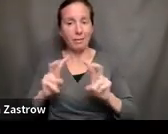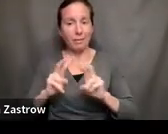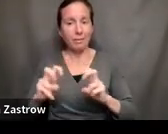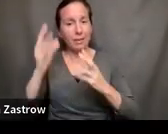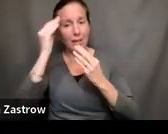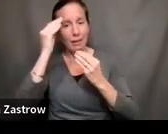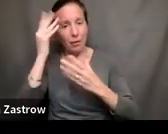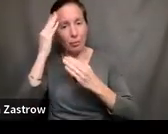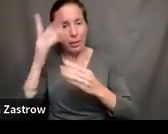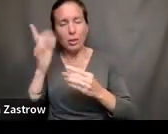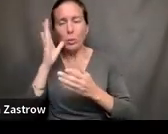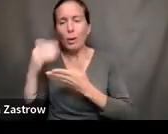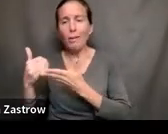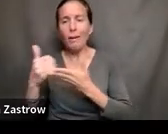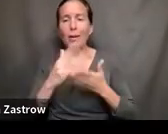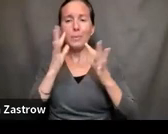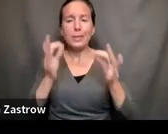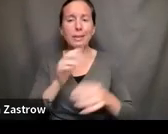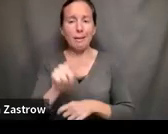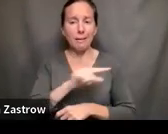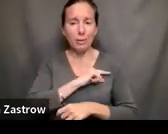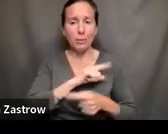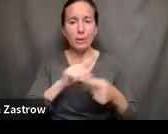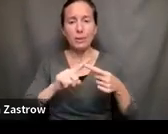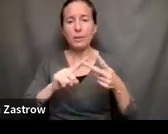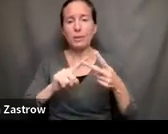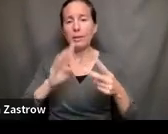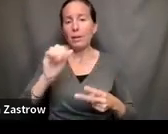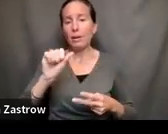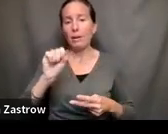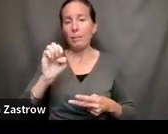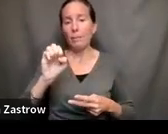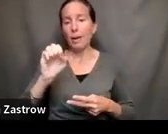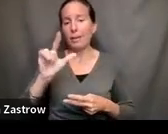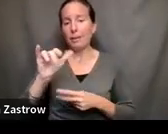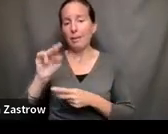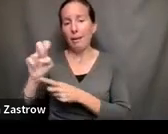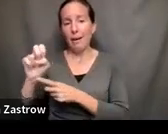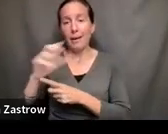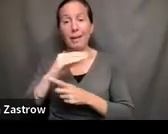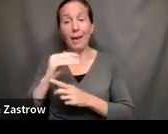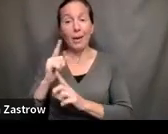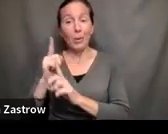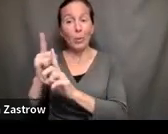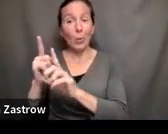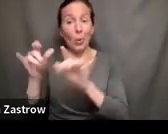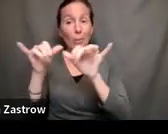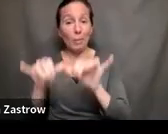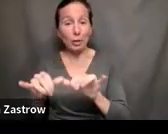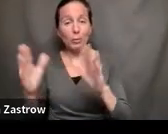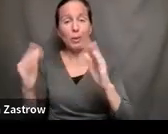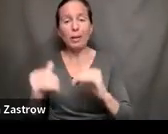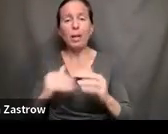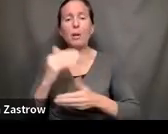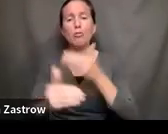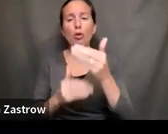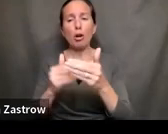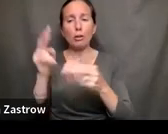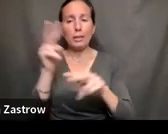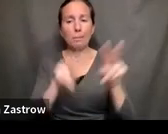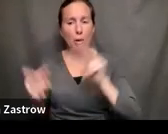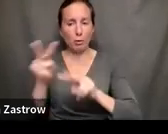eligibility. We have baseline and goal measurement and progress monitoring. And today we are